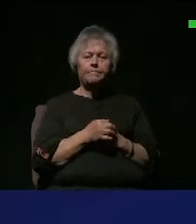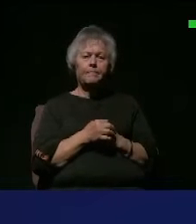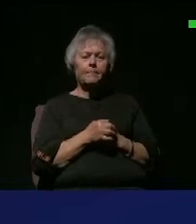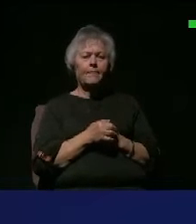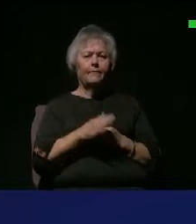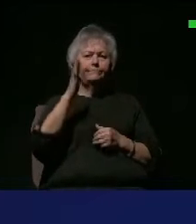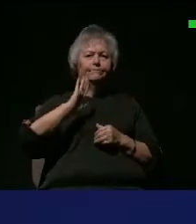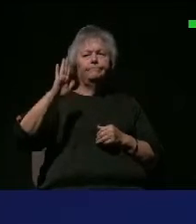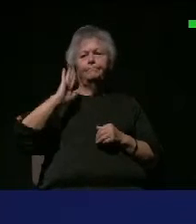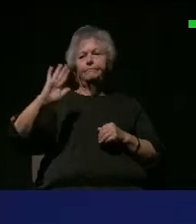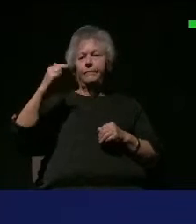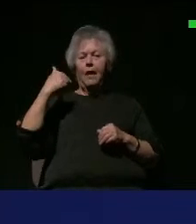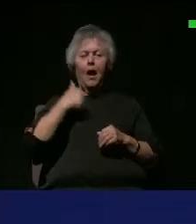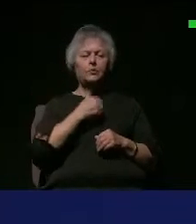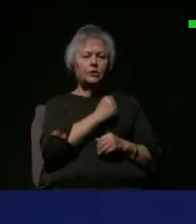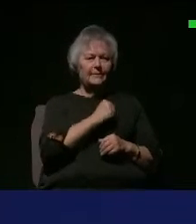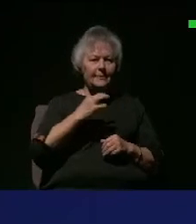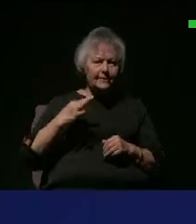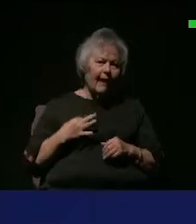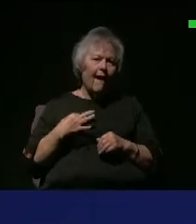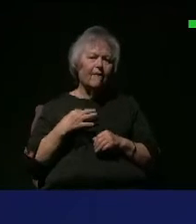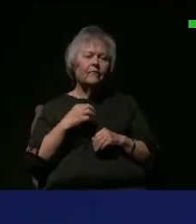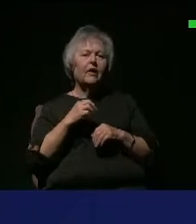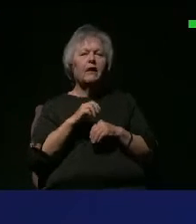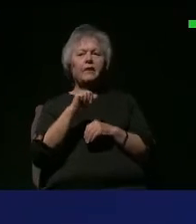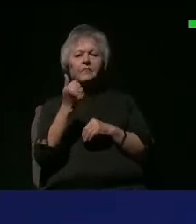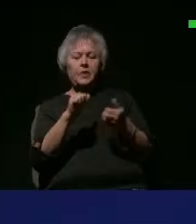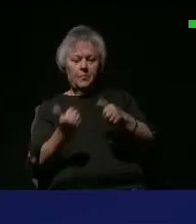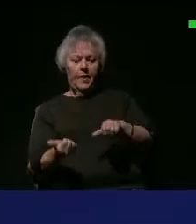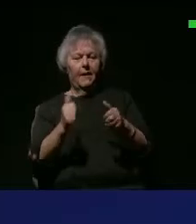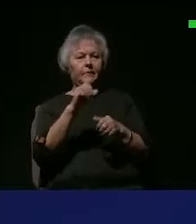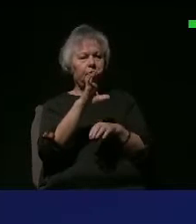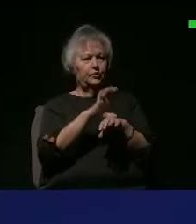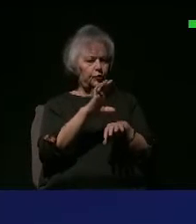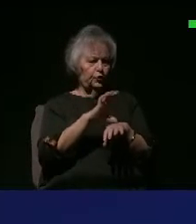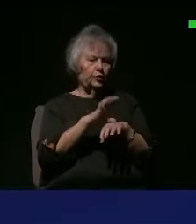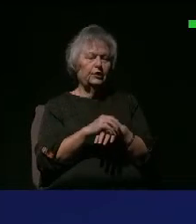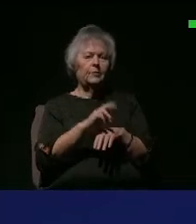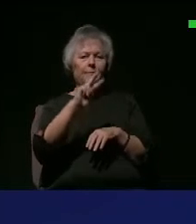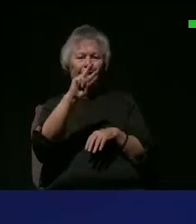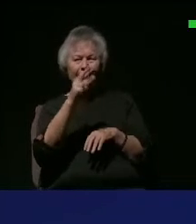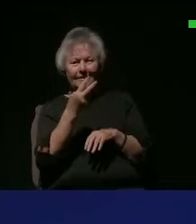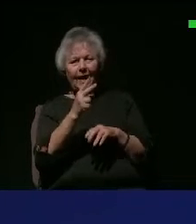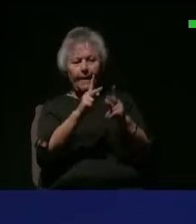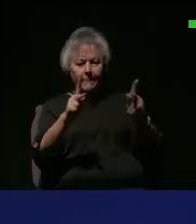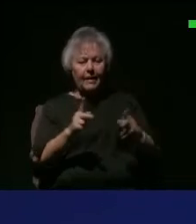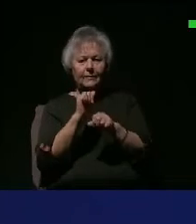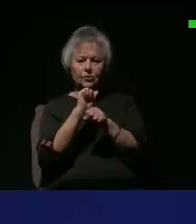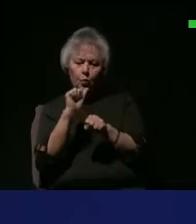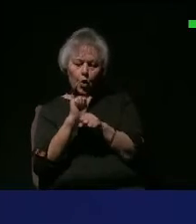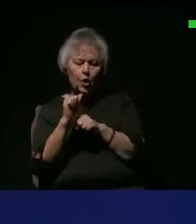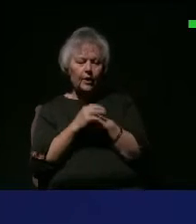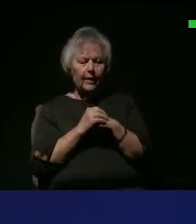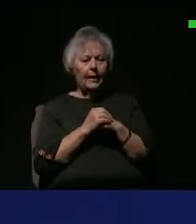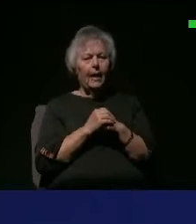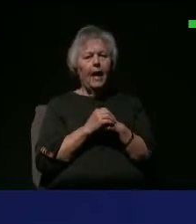fair card when I was on staff at Rock Hill Baptist Church in Inman. It was my second place of ministry, and the pastor who was called, he